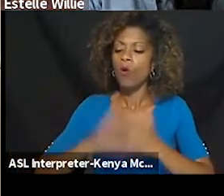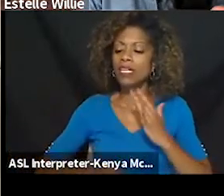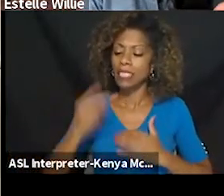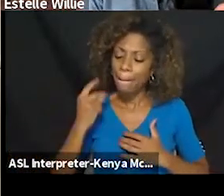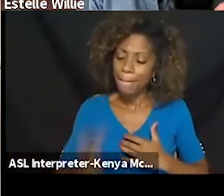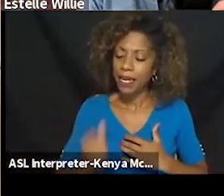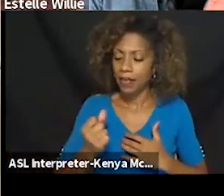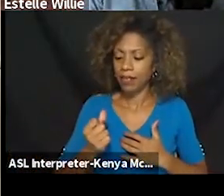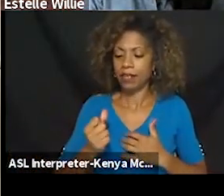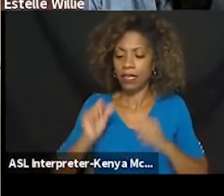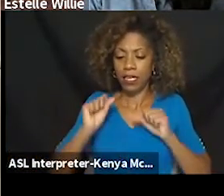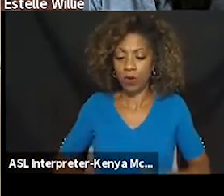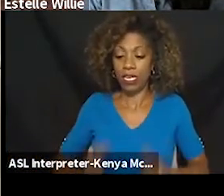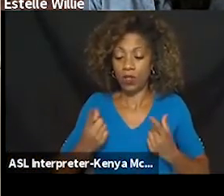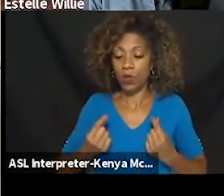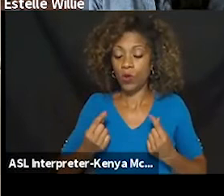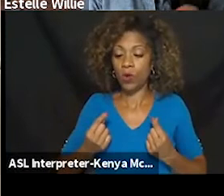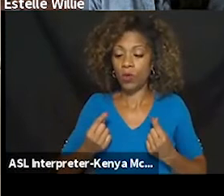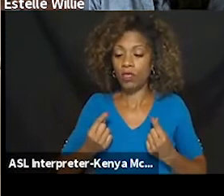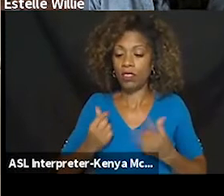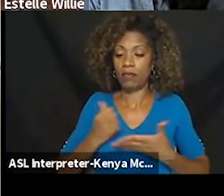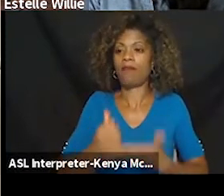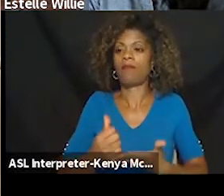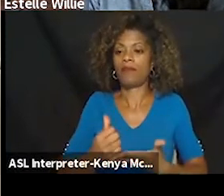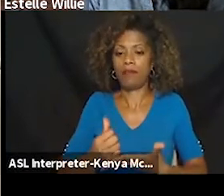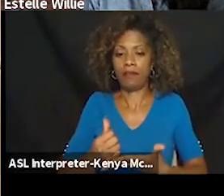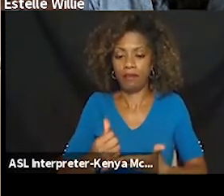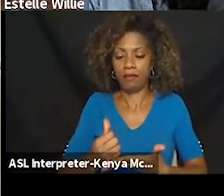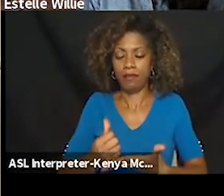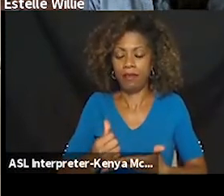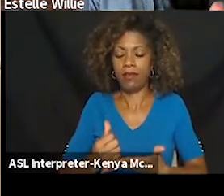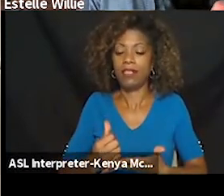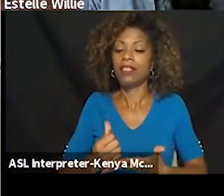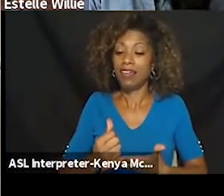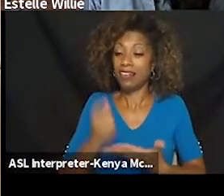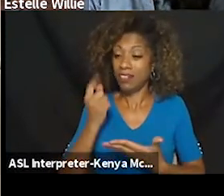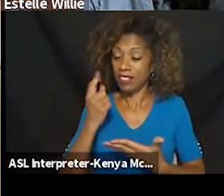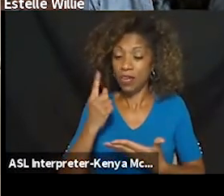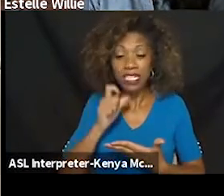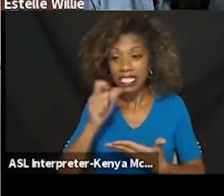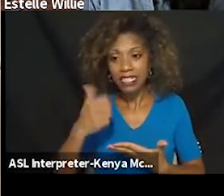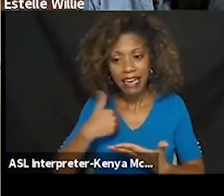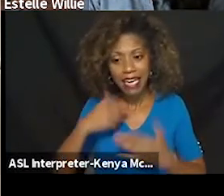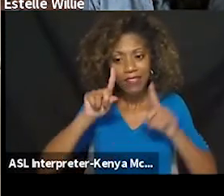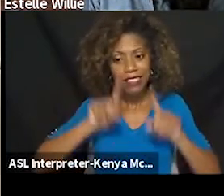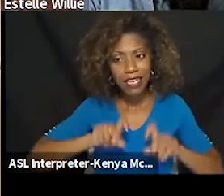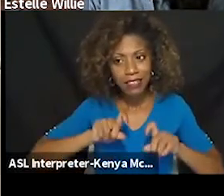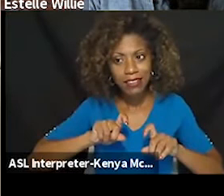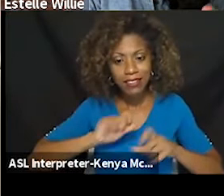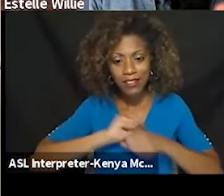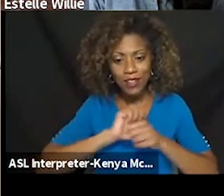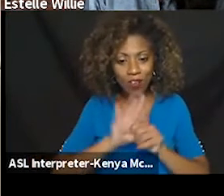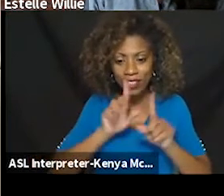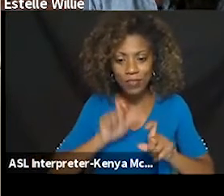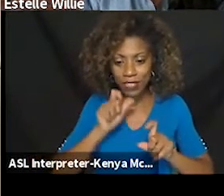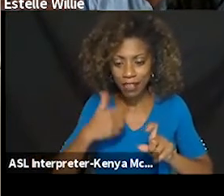crisis. And because we didn't have vaccines, testing seemed to be something that not many people were focused on, but could